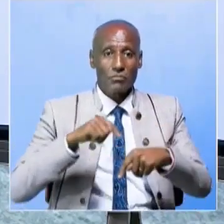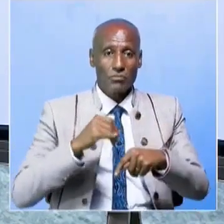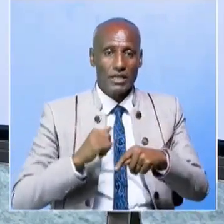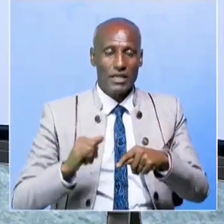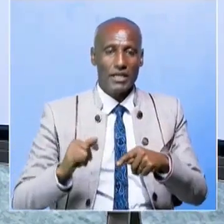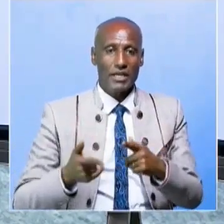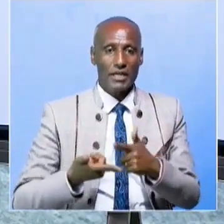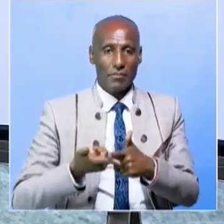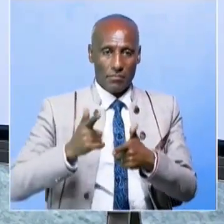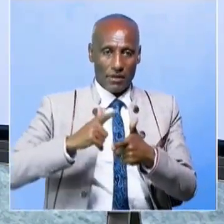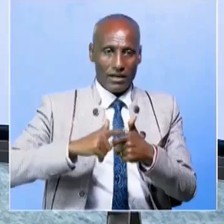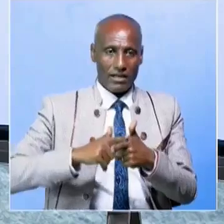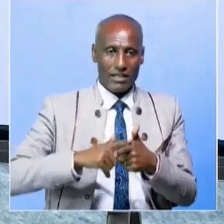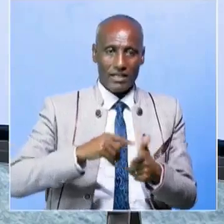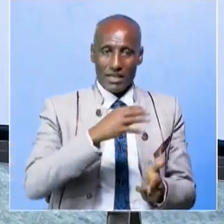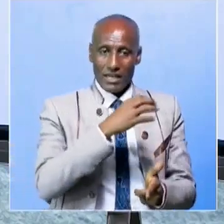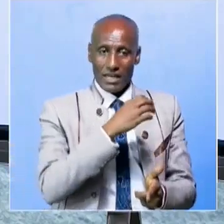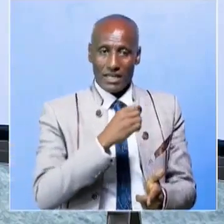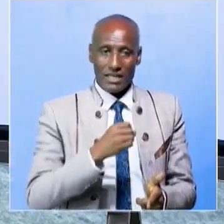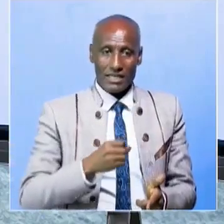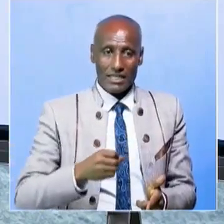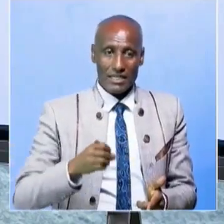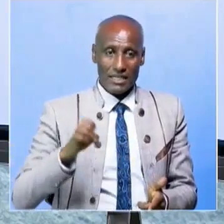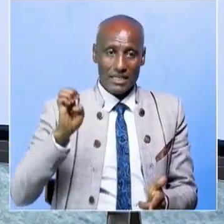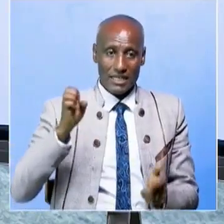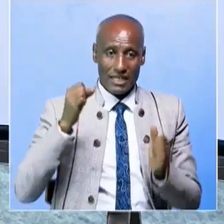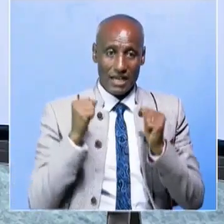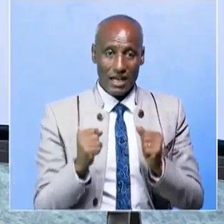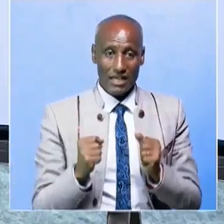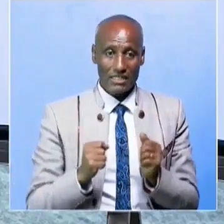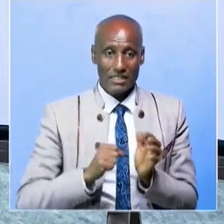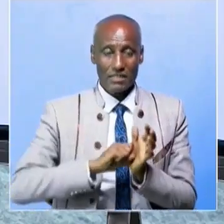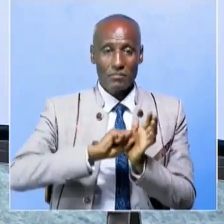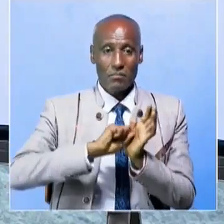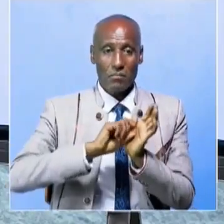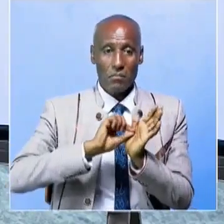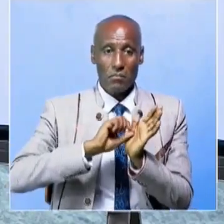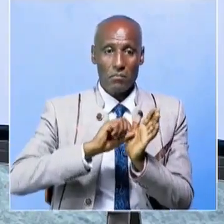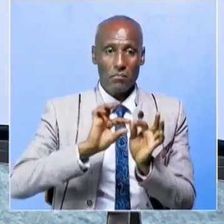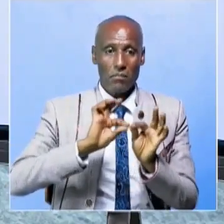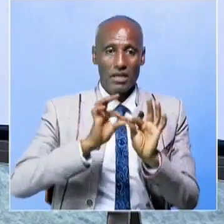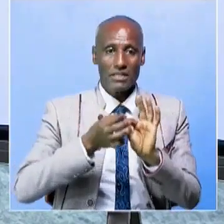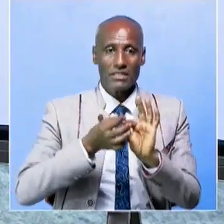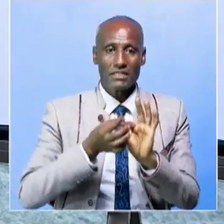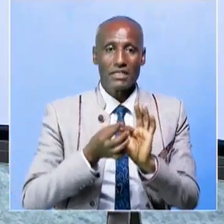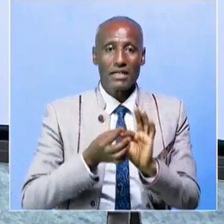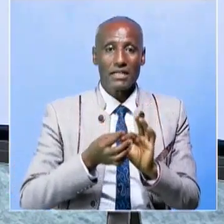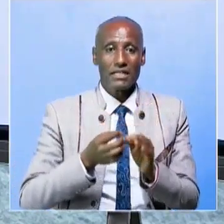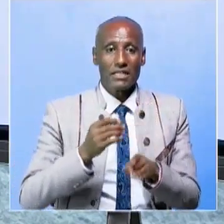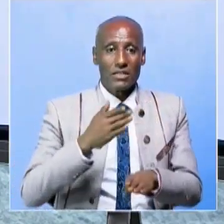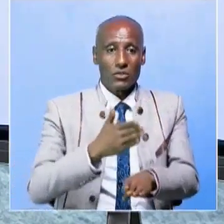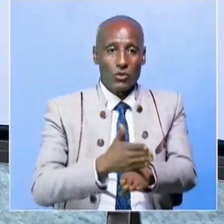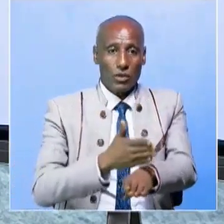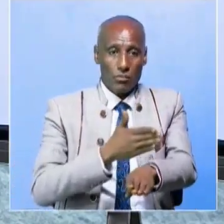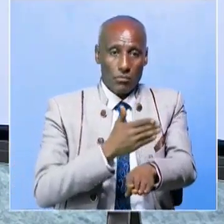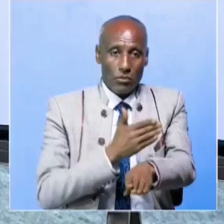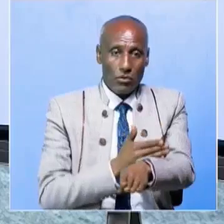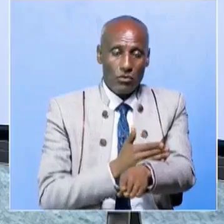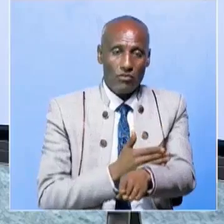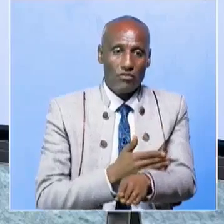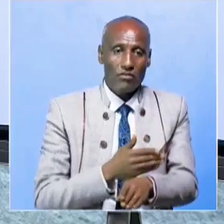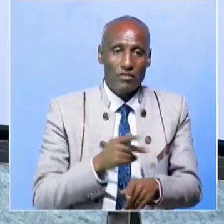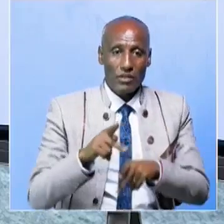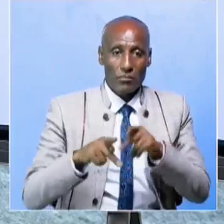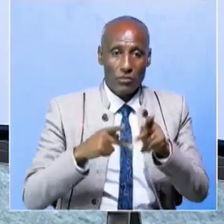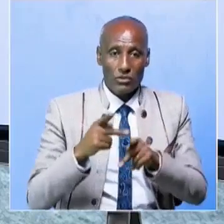to its natural state. So to enhance means to make something improve, to improve the